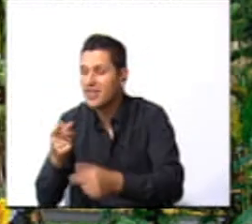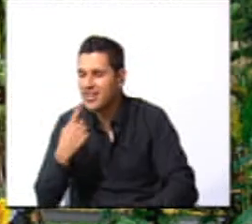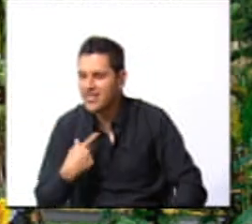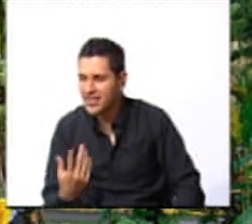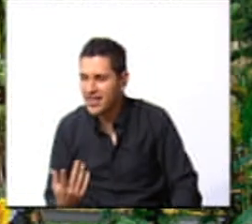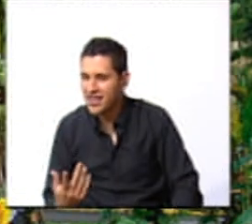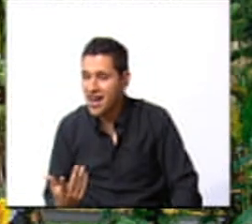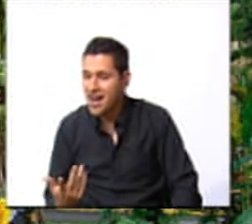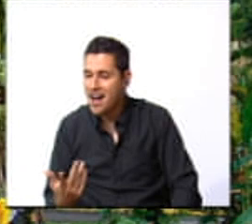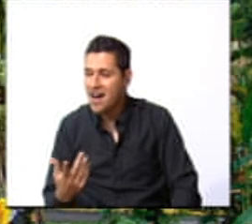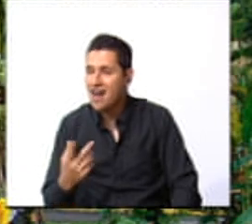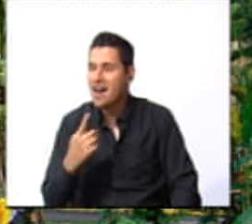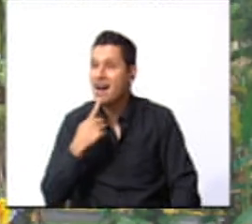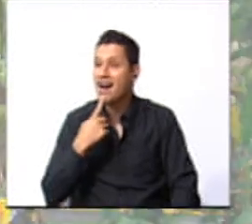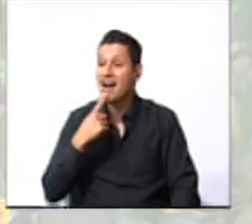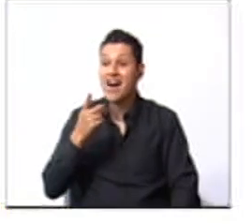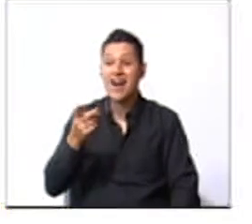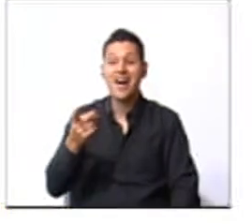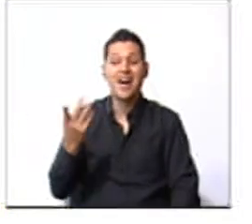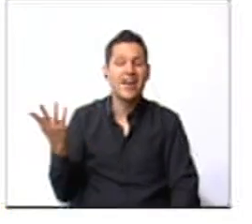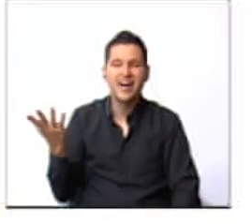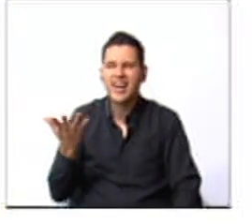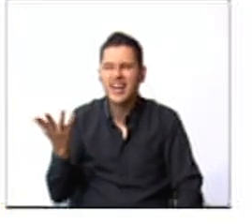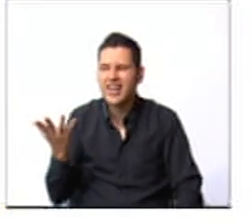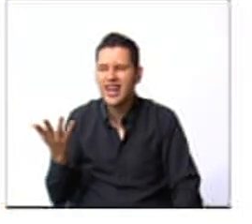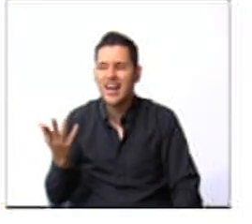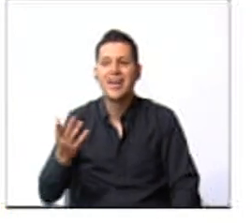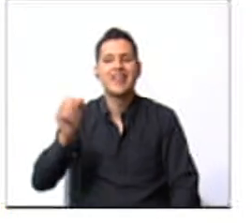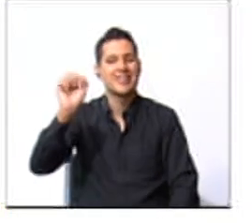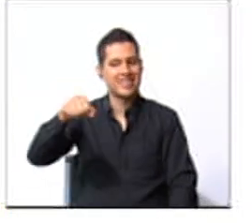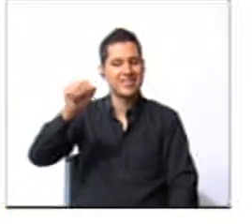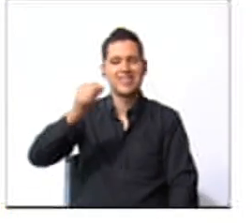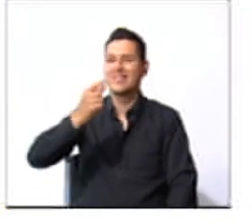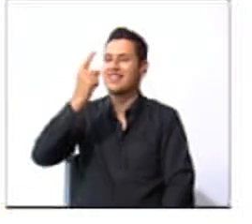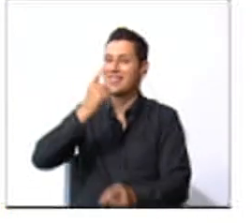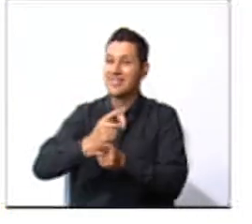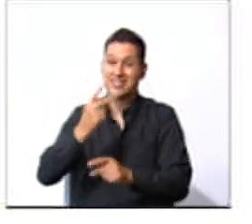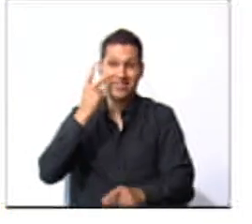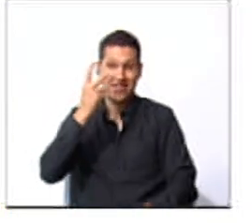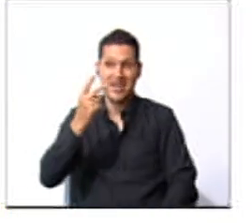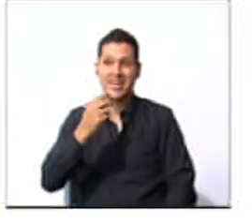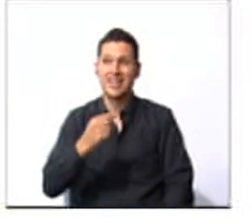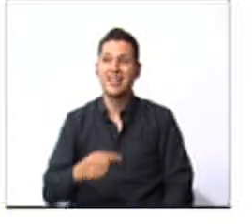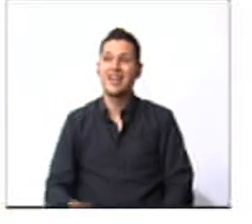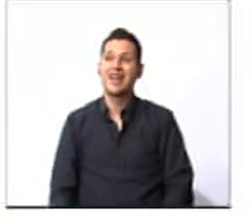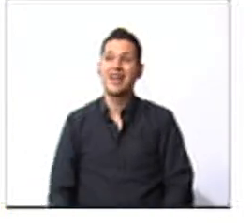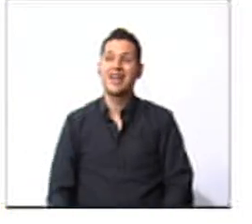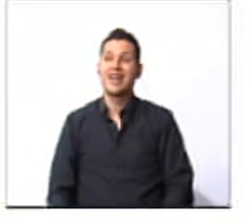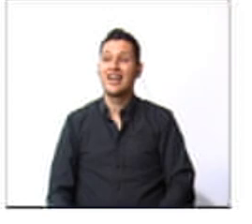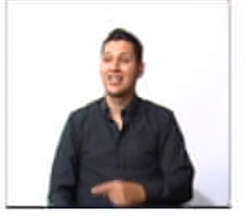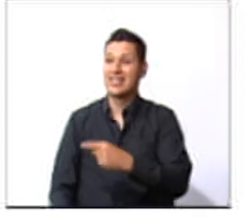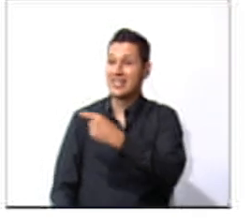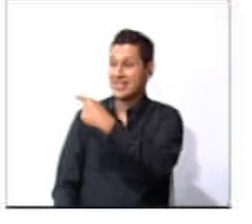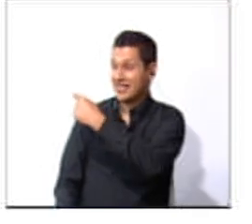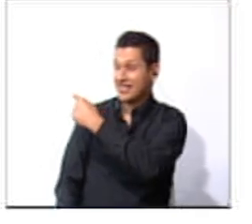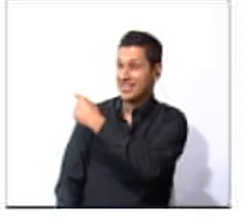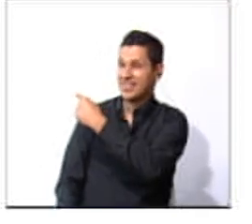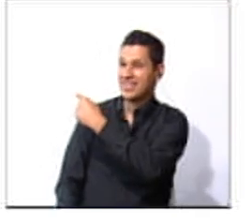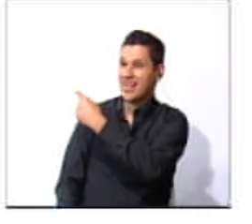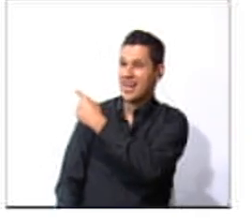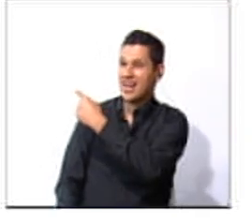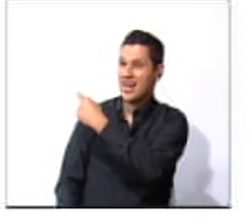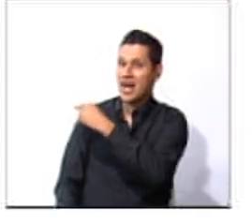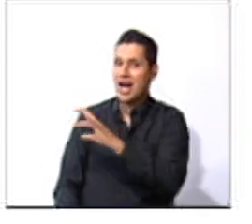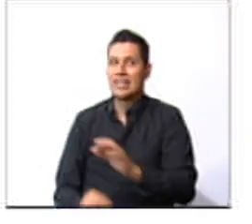answer? It's, yes, look, it's an, oh, let's